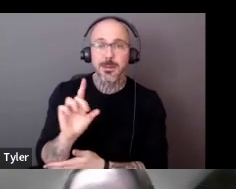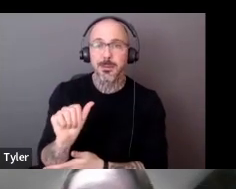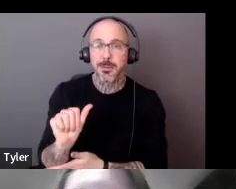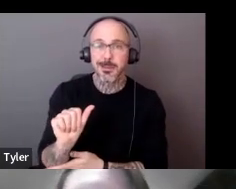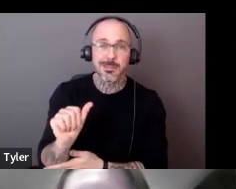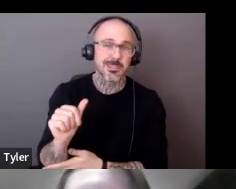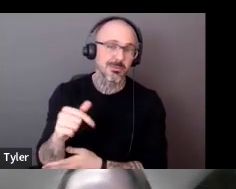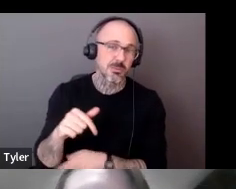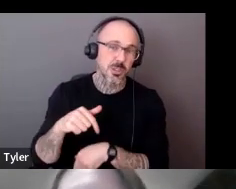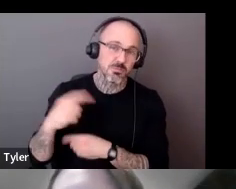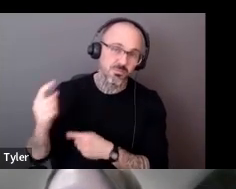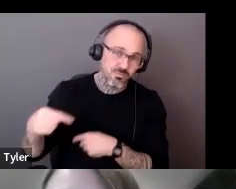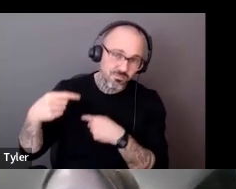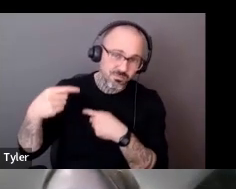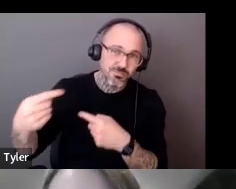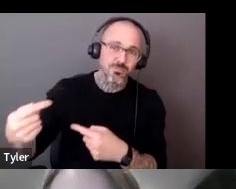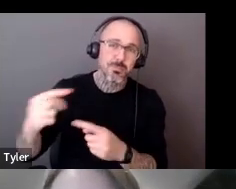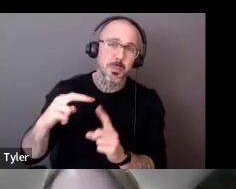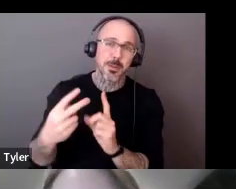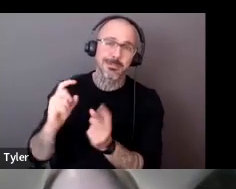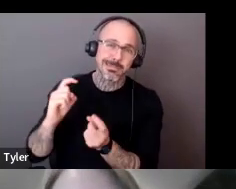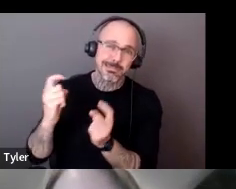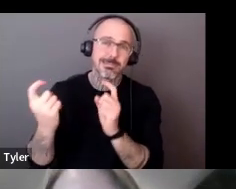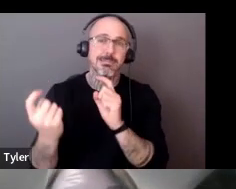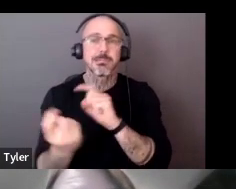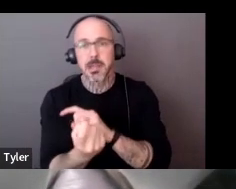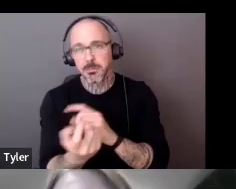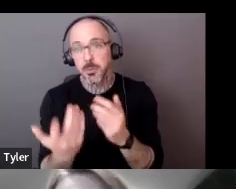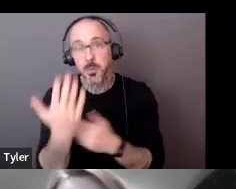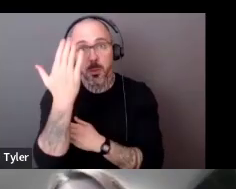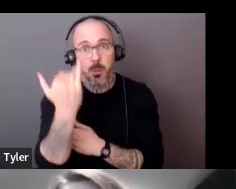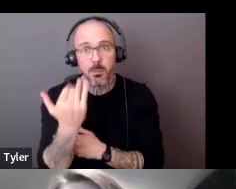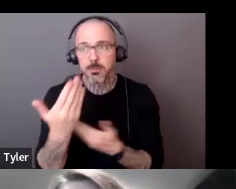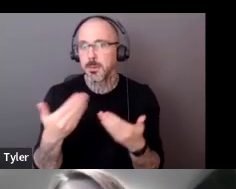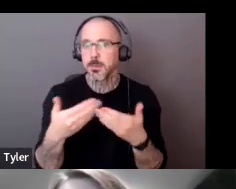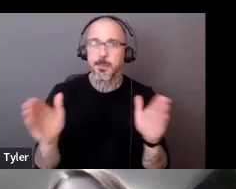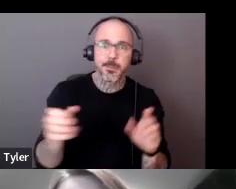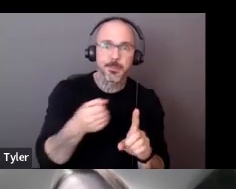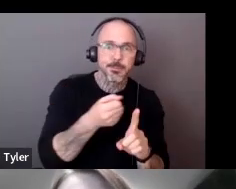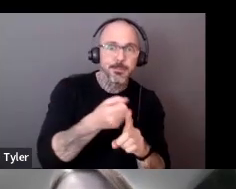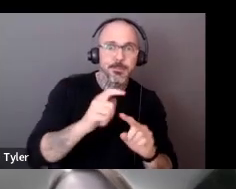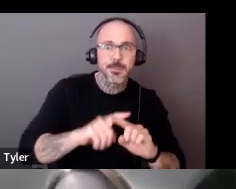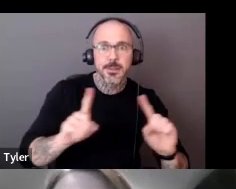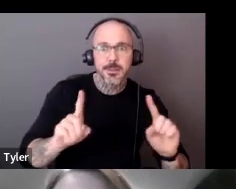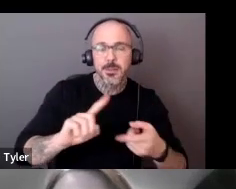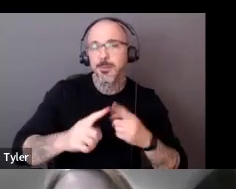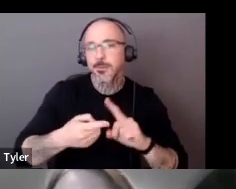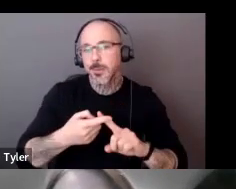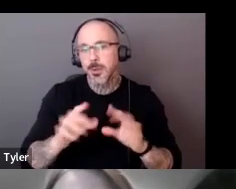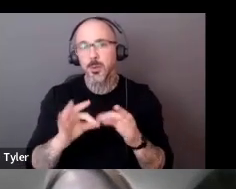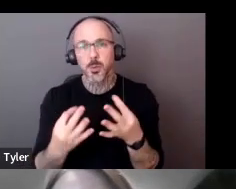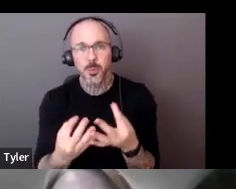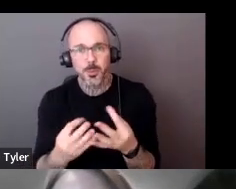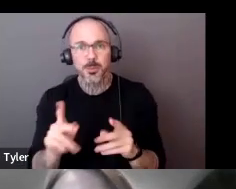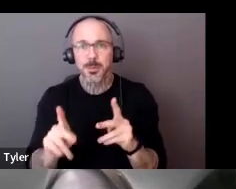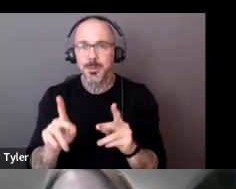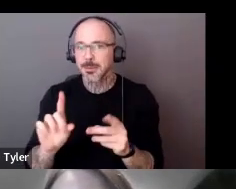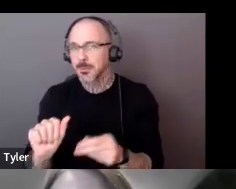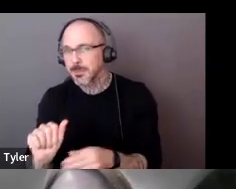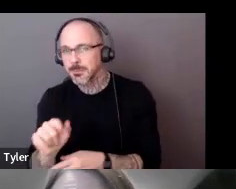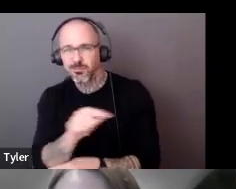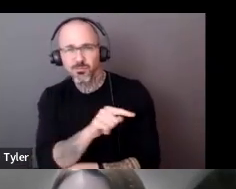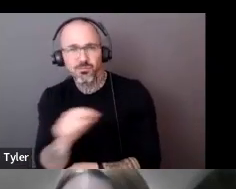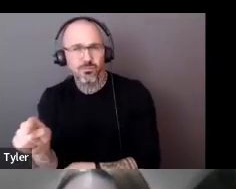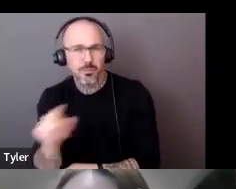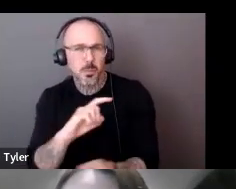families, friends, and the broader public. Let's take a moment to discuss how our panelists' perspectives on human rights and